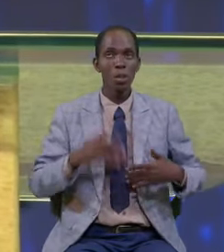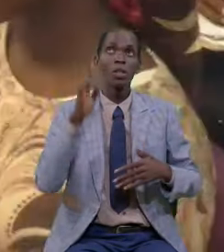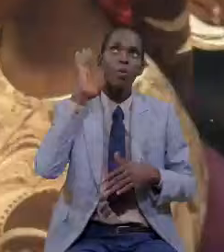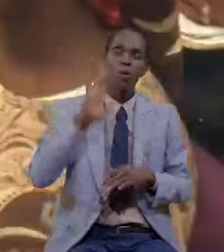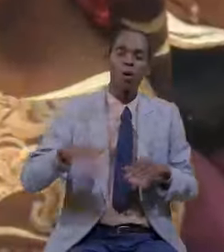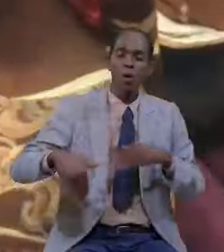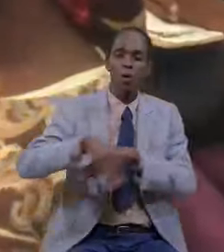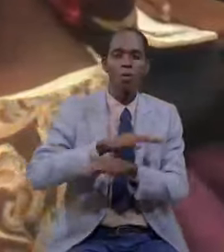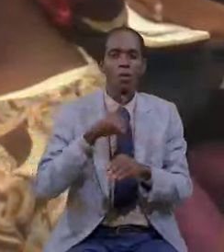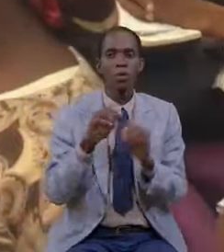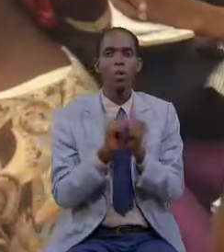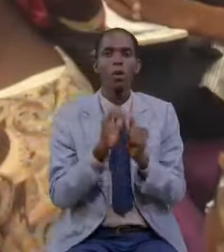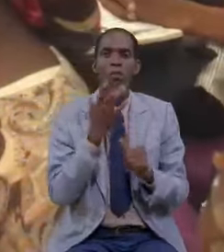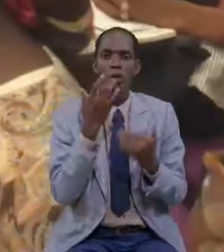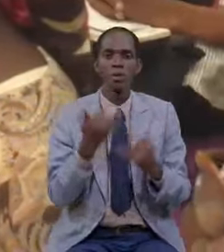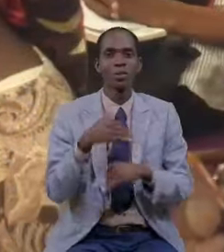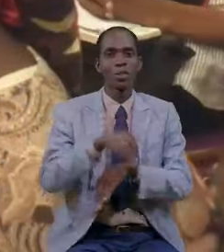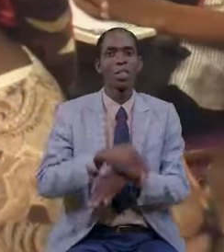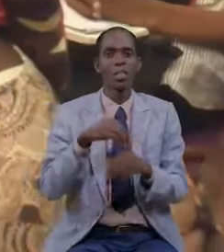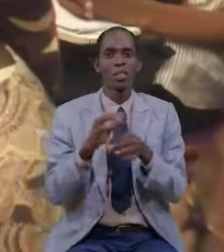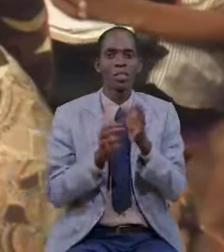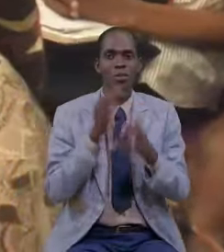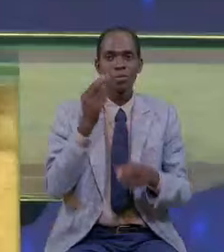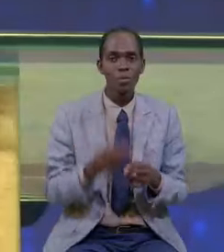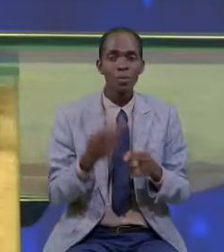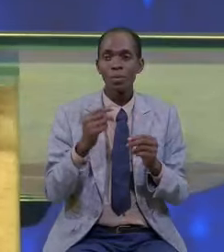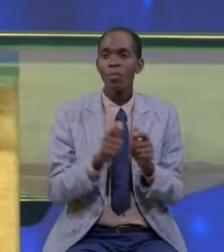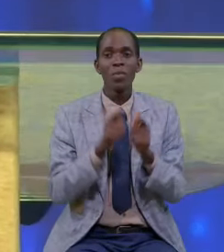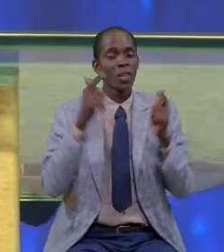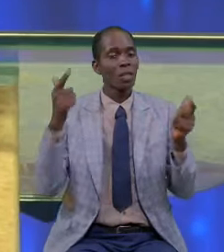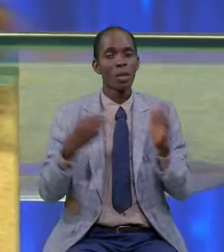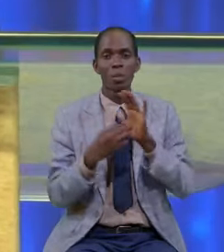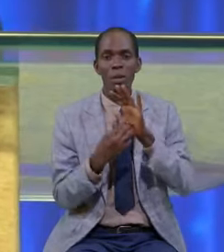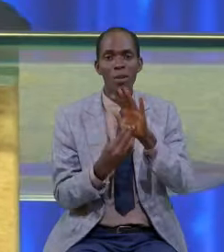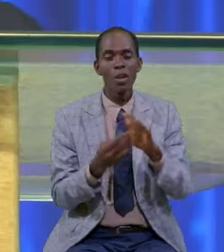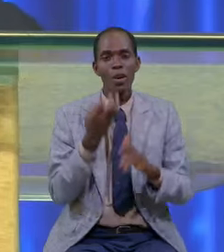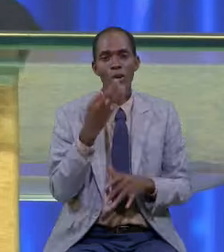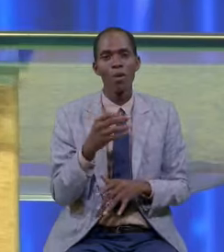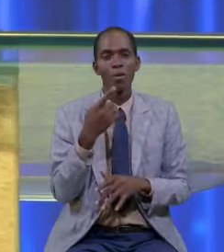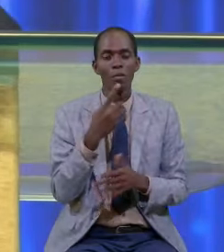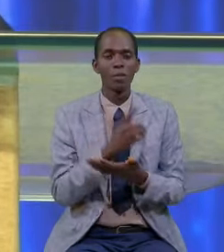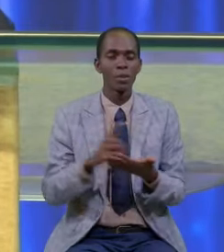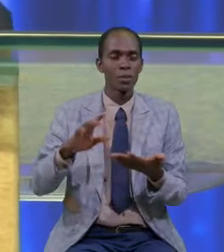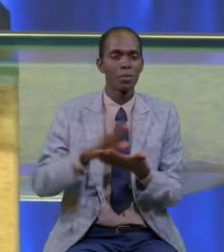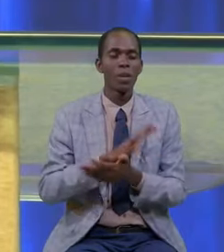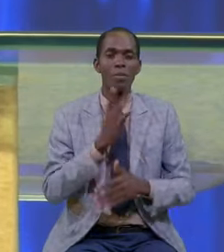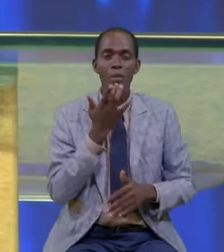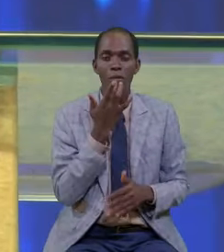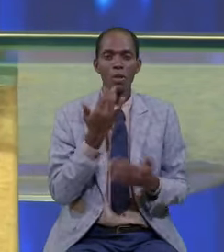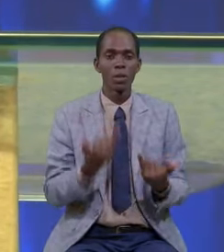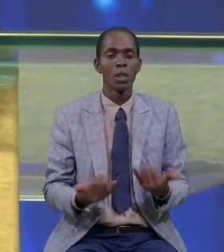tonight in Jesus' name. The remarkable manifestation of divine favor. We're coming back